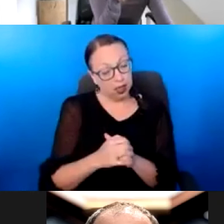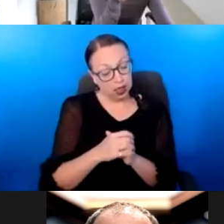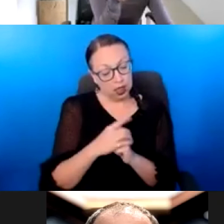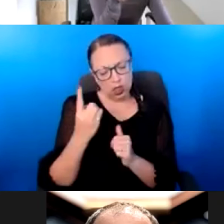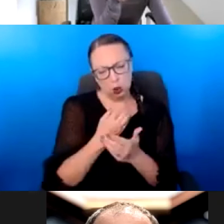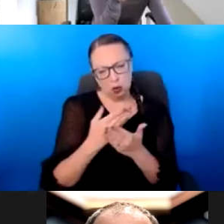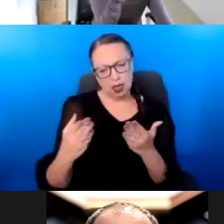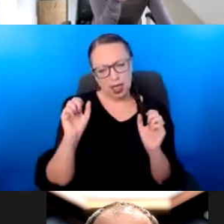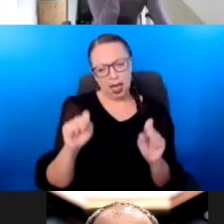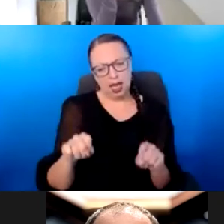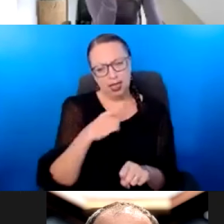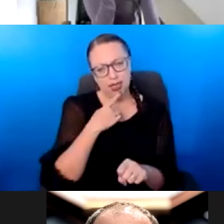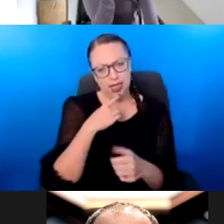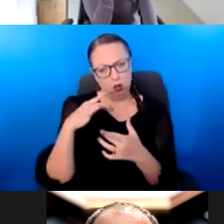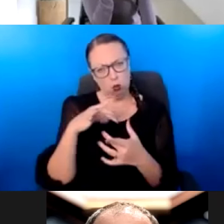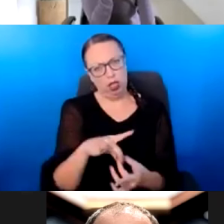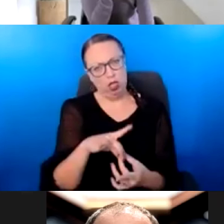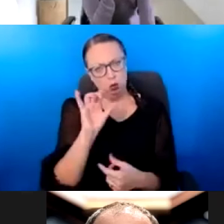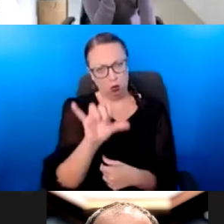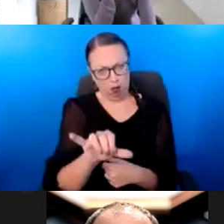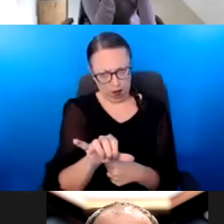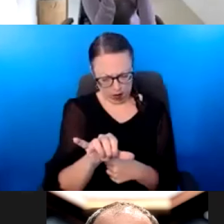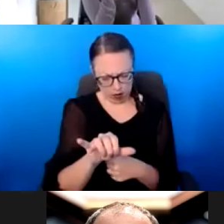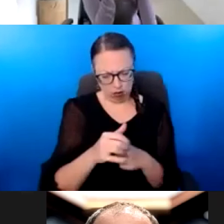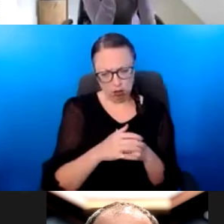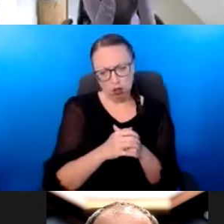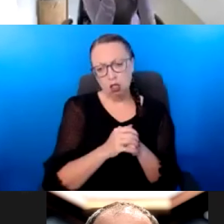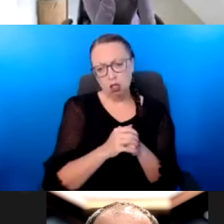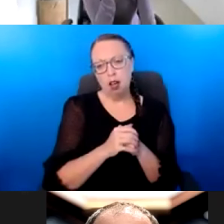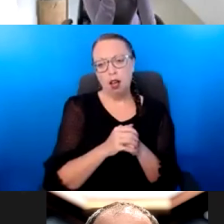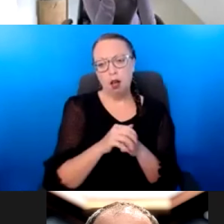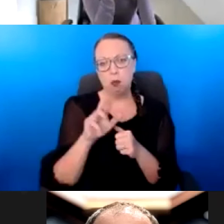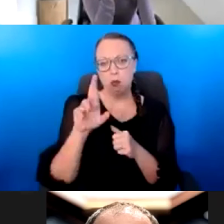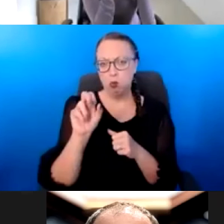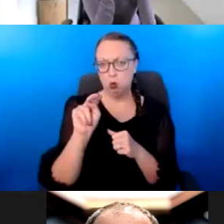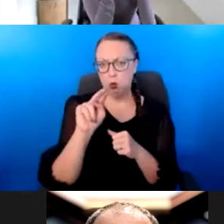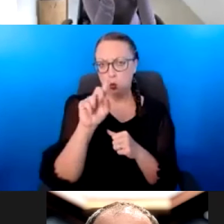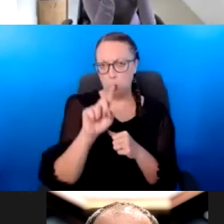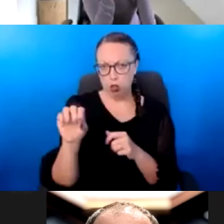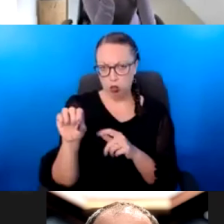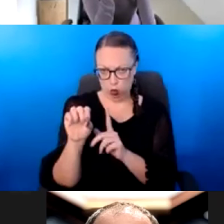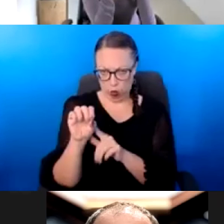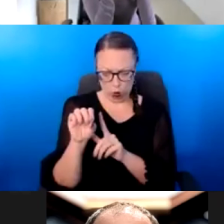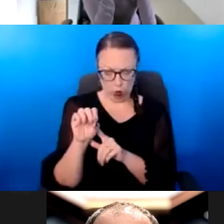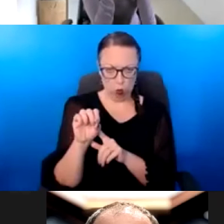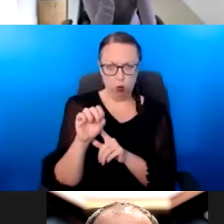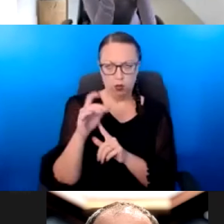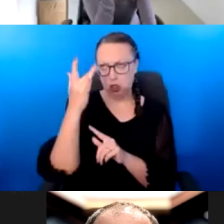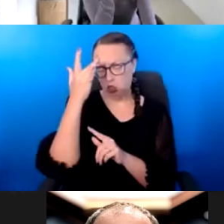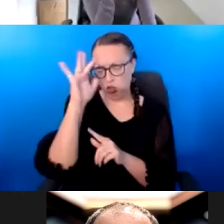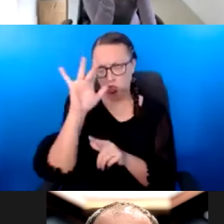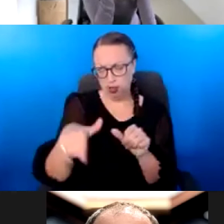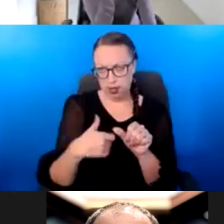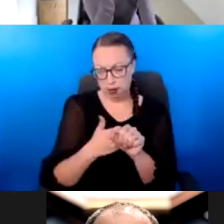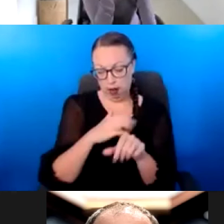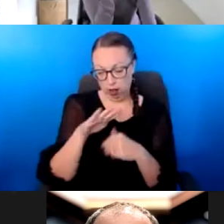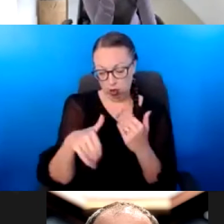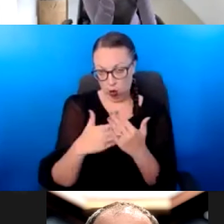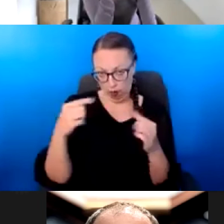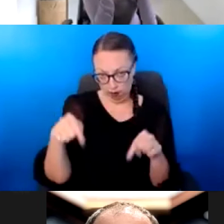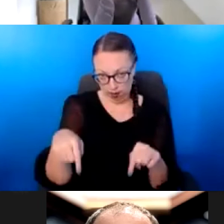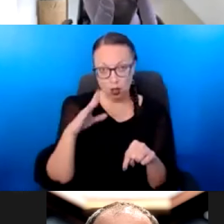say about that is that Renzo, who's the genius behind all this, who actually is coming